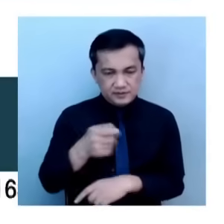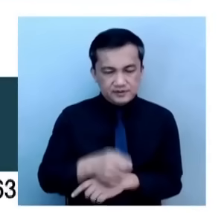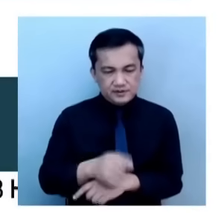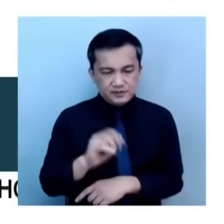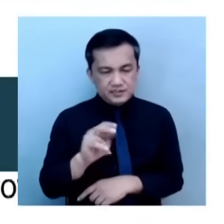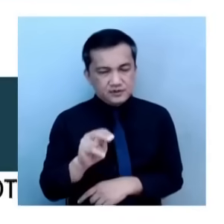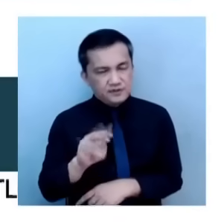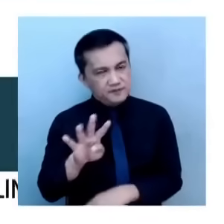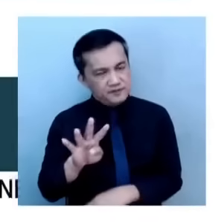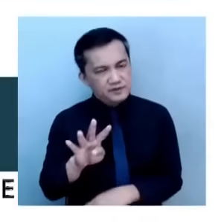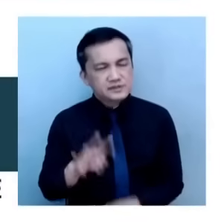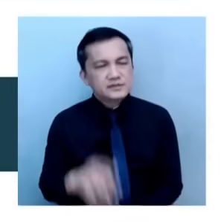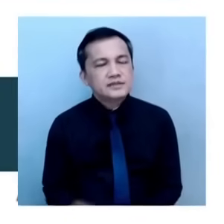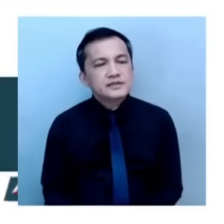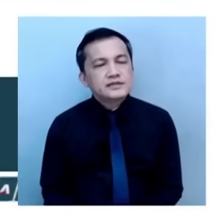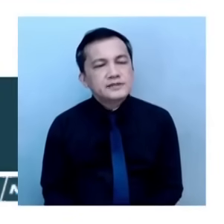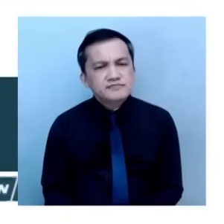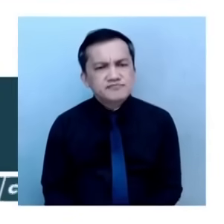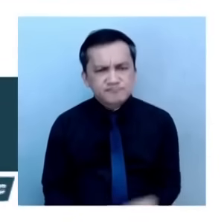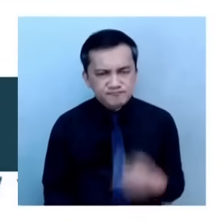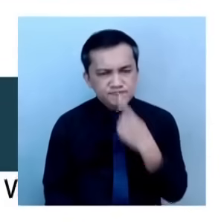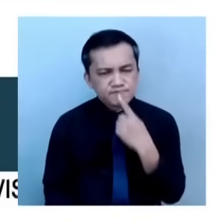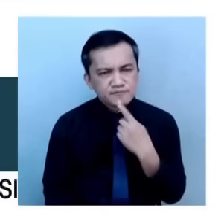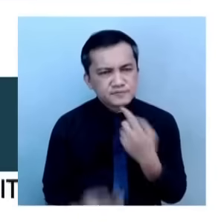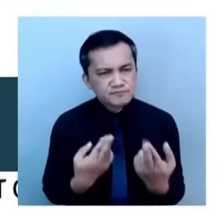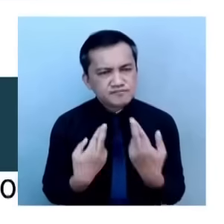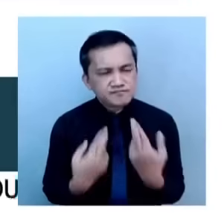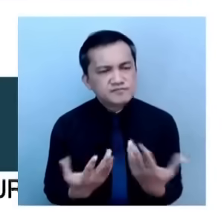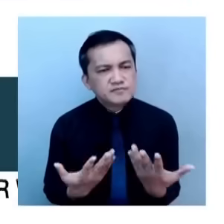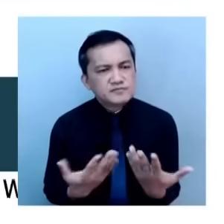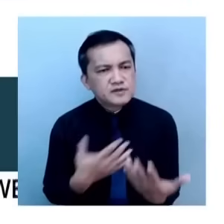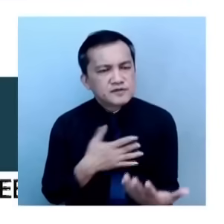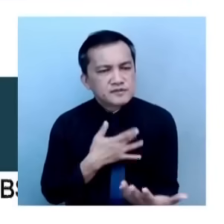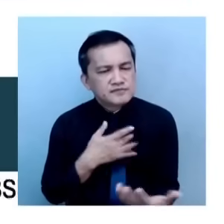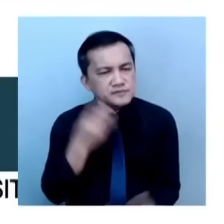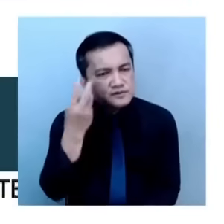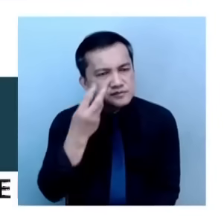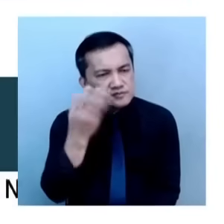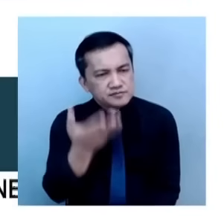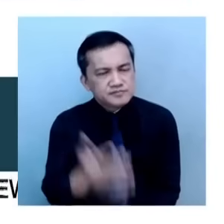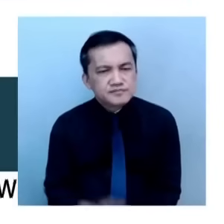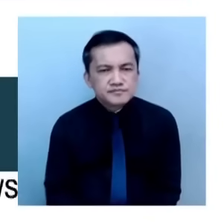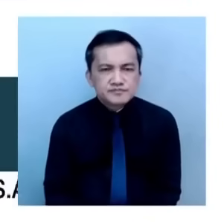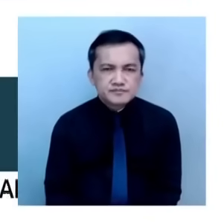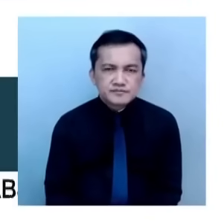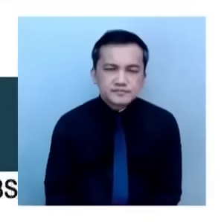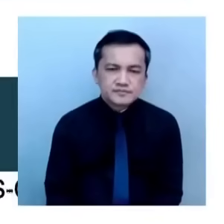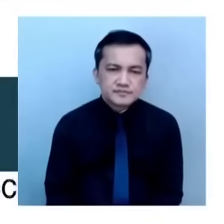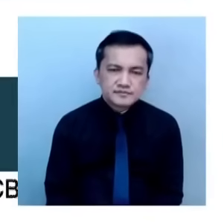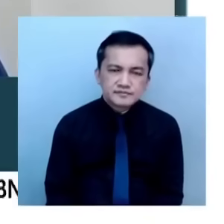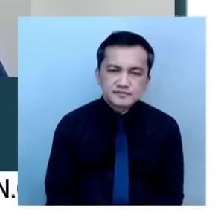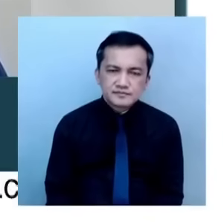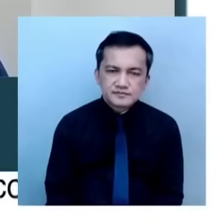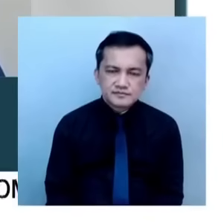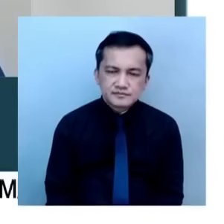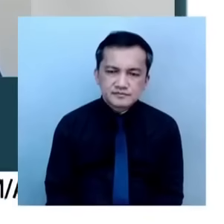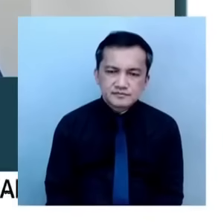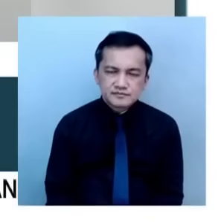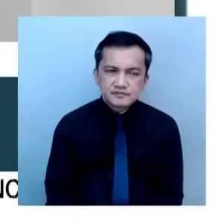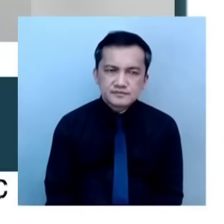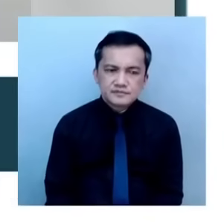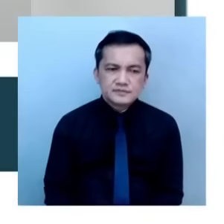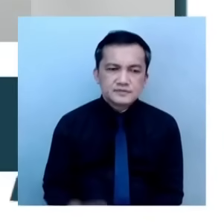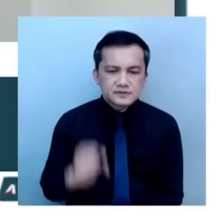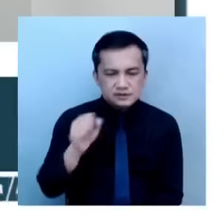if I'm not mistaken. Your thoughts on the suspension ordered by the NTC? Yeah, of course, there is reason to worry.